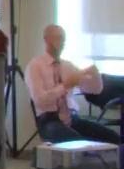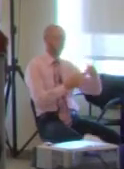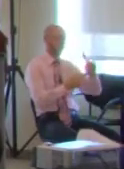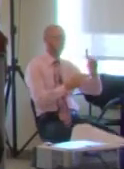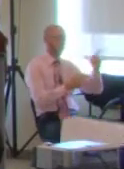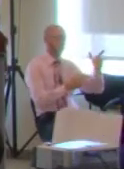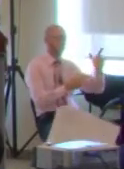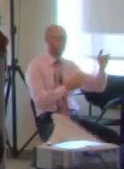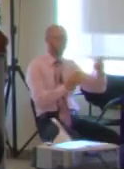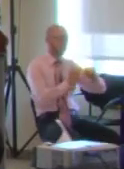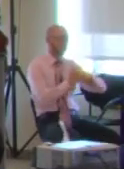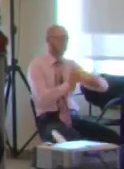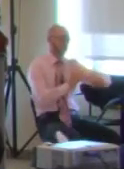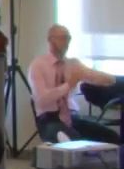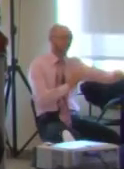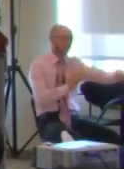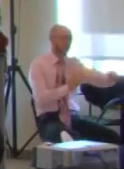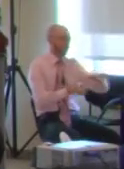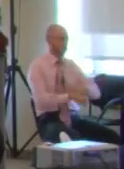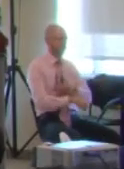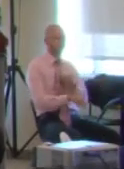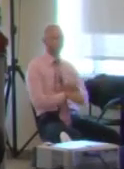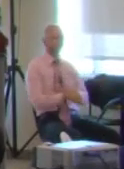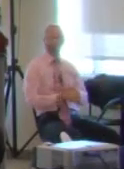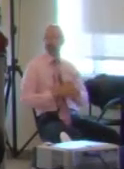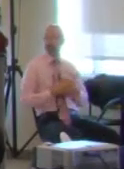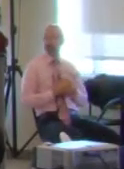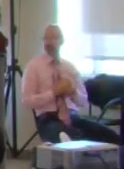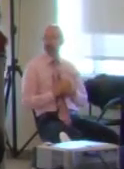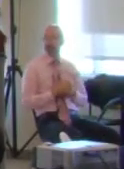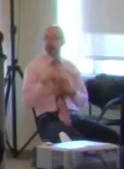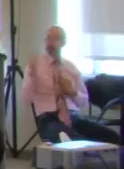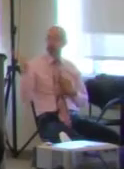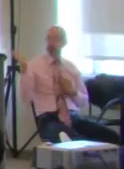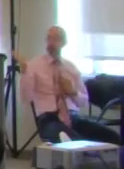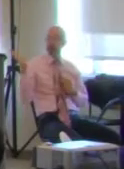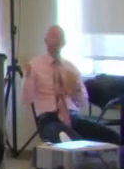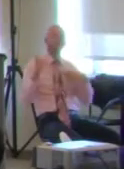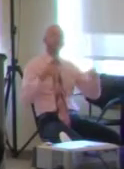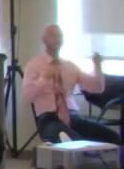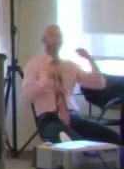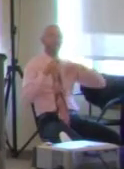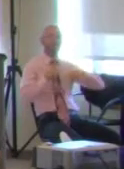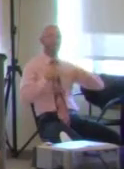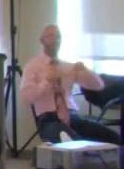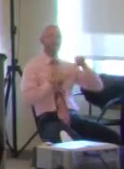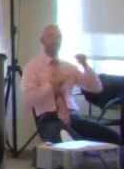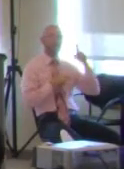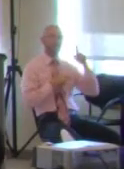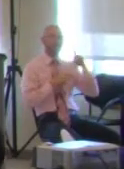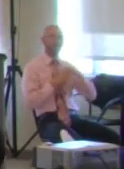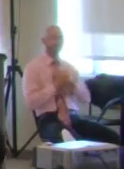Next. We did this. Oh, I want to go back to the work. Go back.